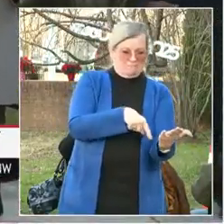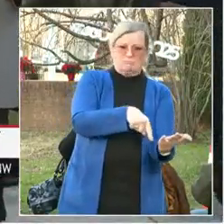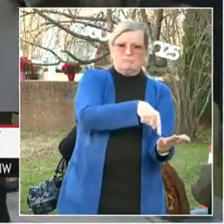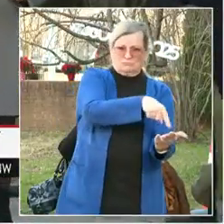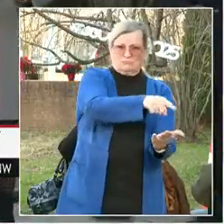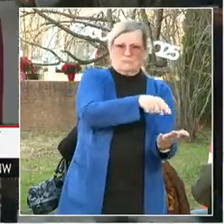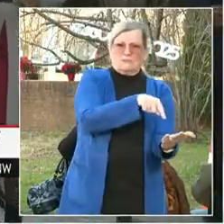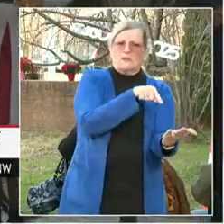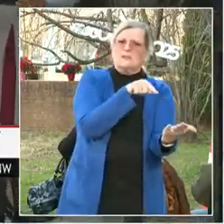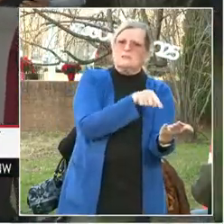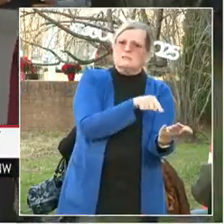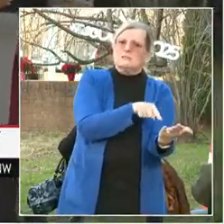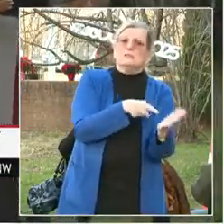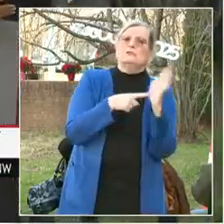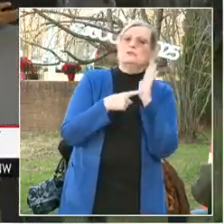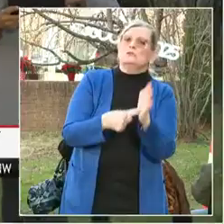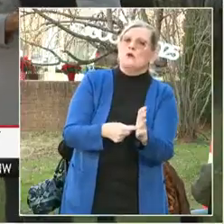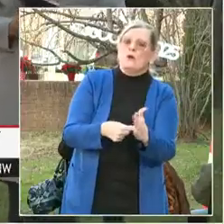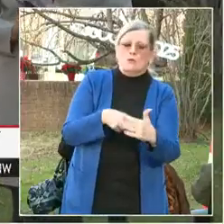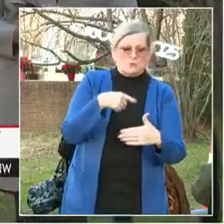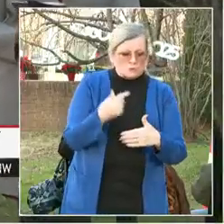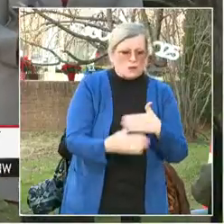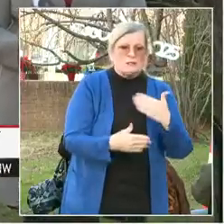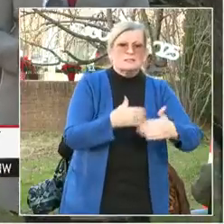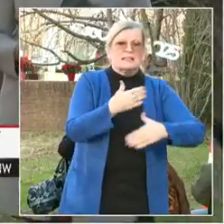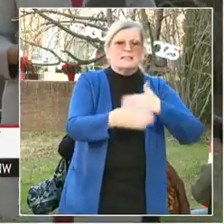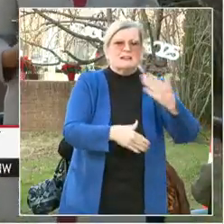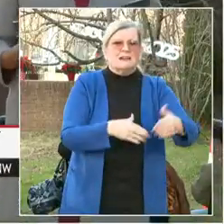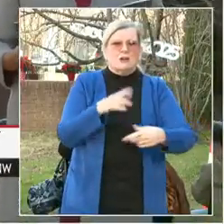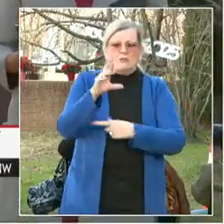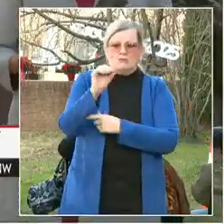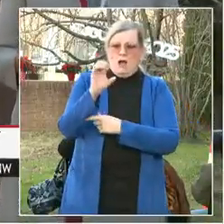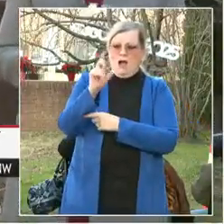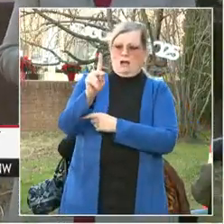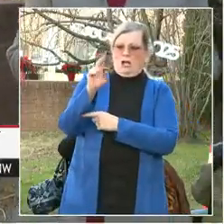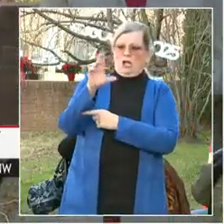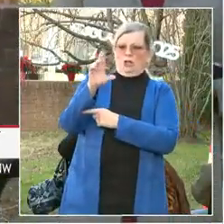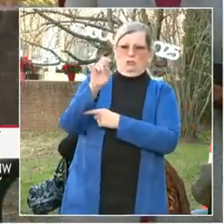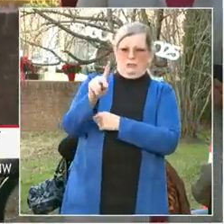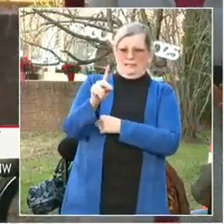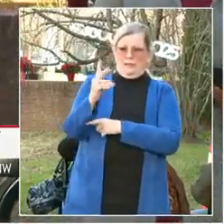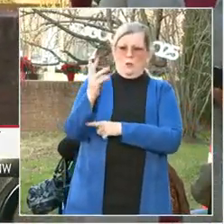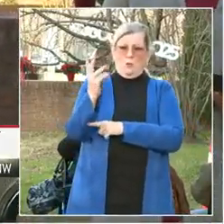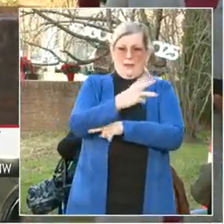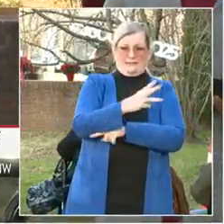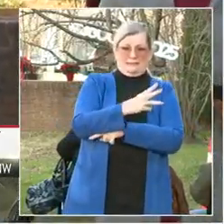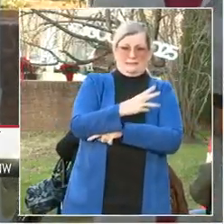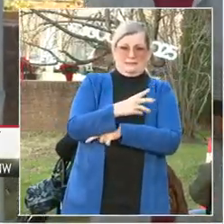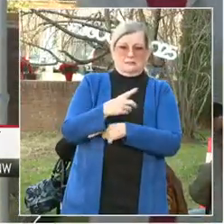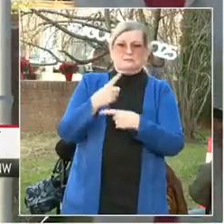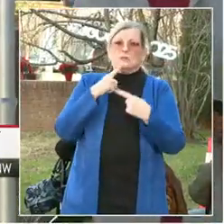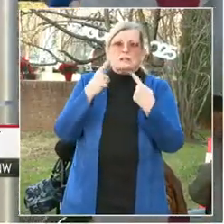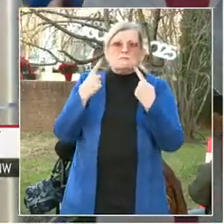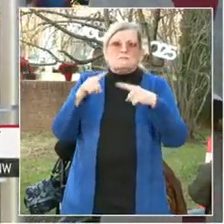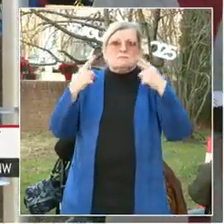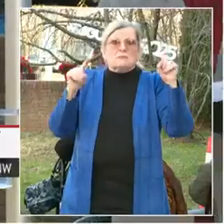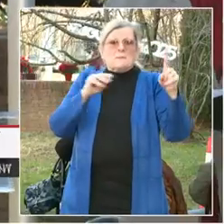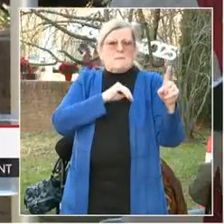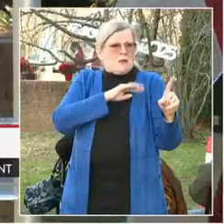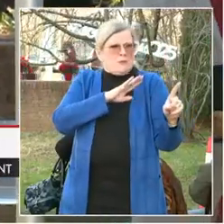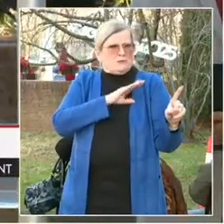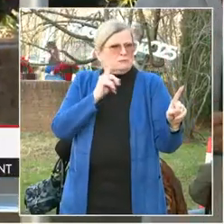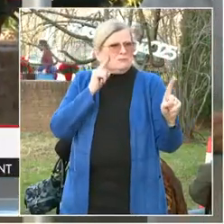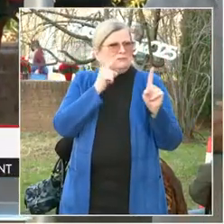outlines for us how in Rock Creek West we achieve what the mayor laid out in 2019. We have a goal of